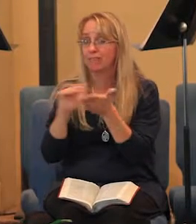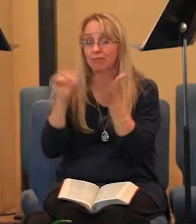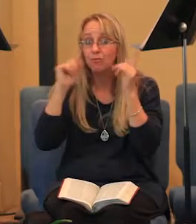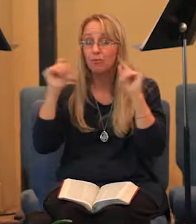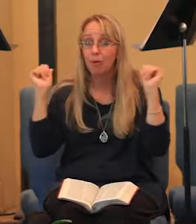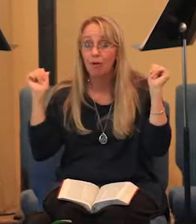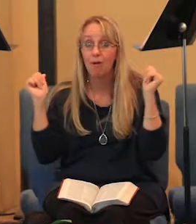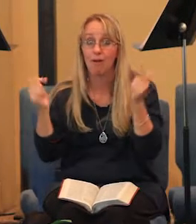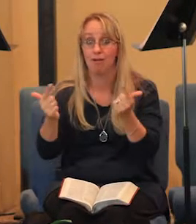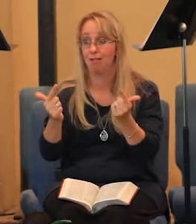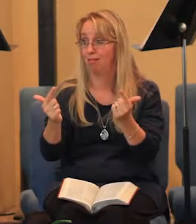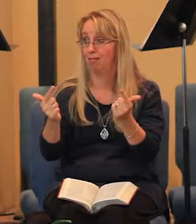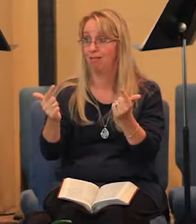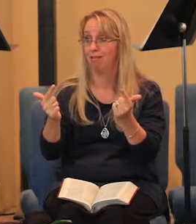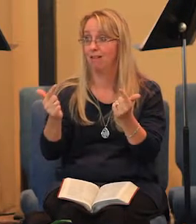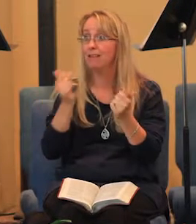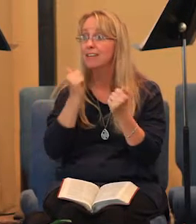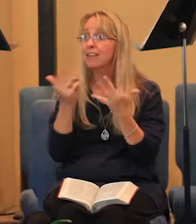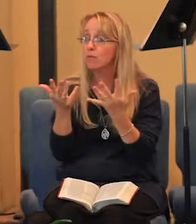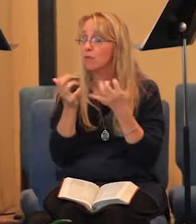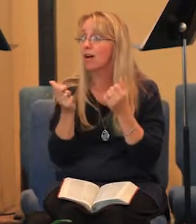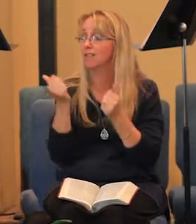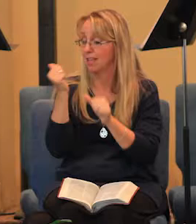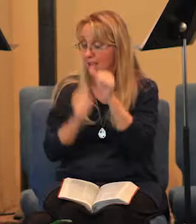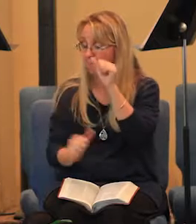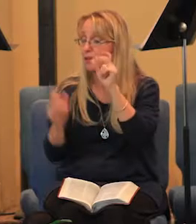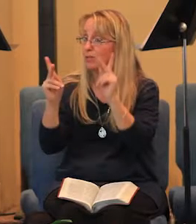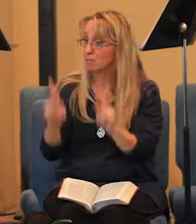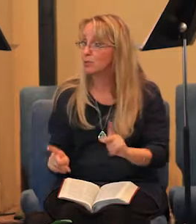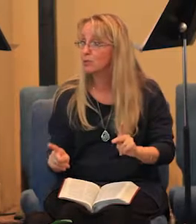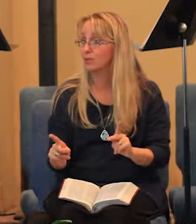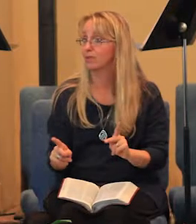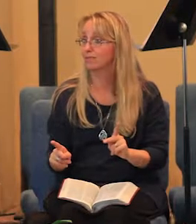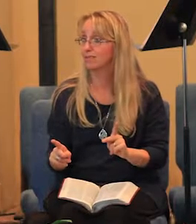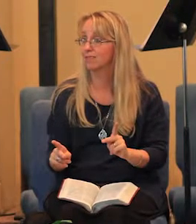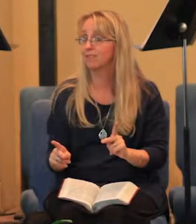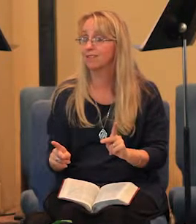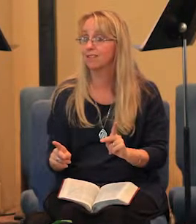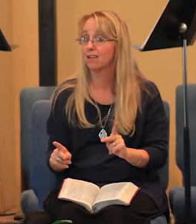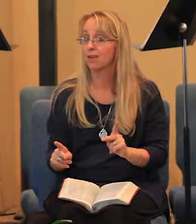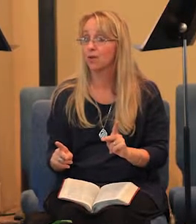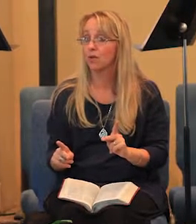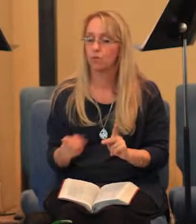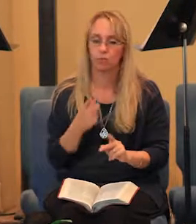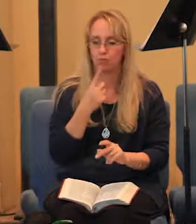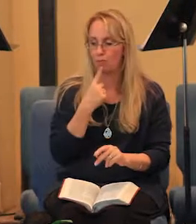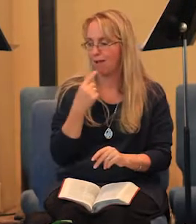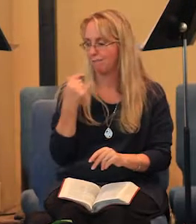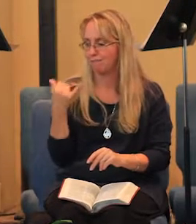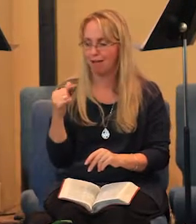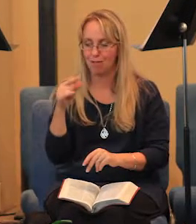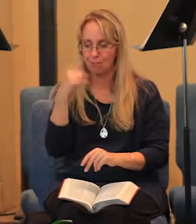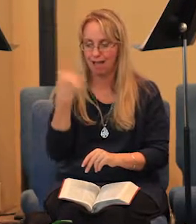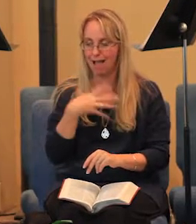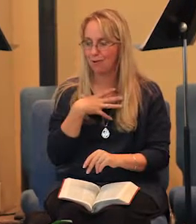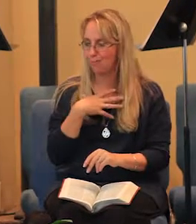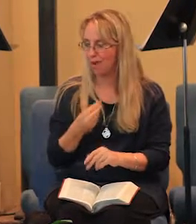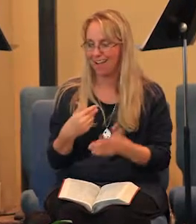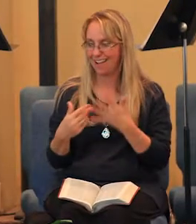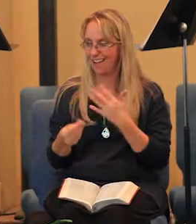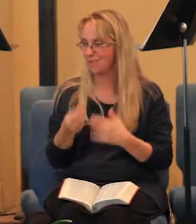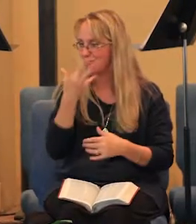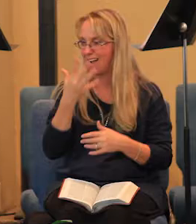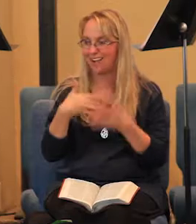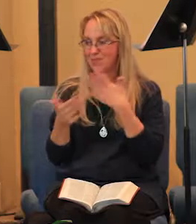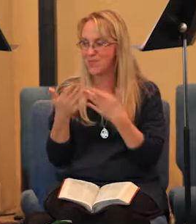everyone. He desires that every person, red, yellow, black, and white, they are precious in